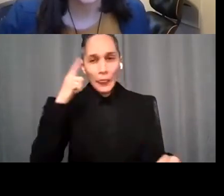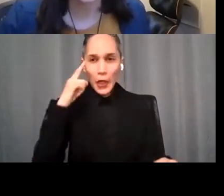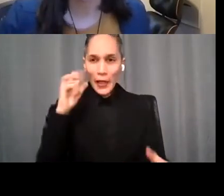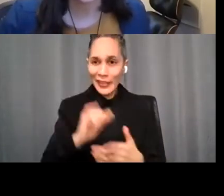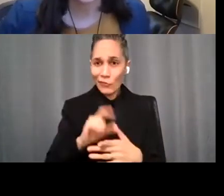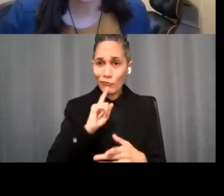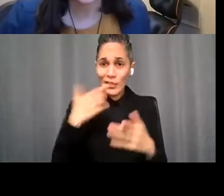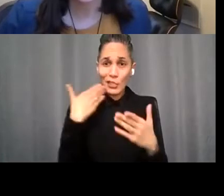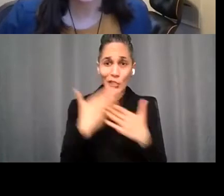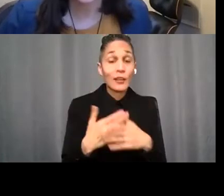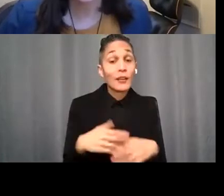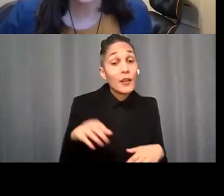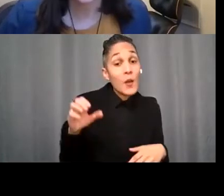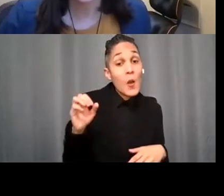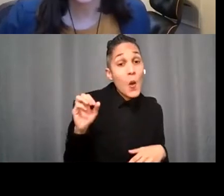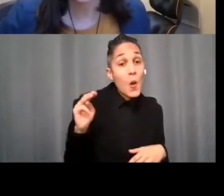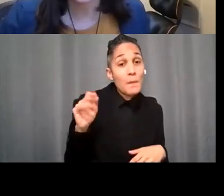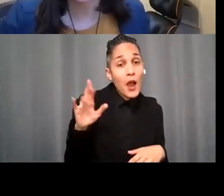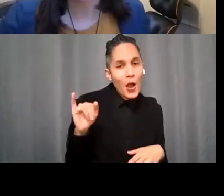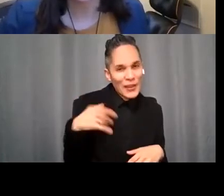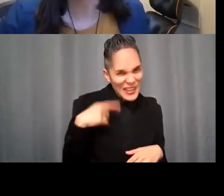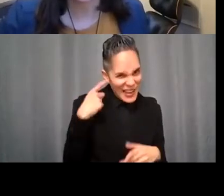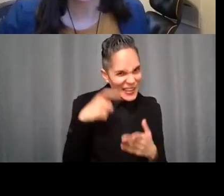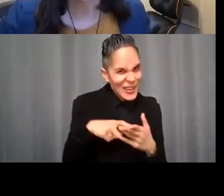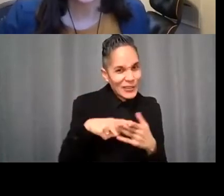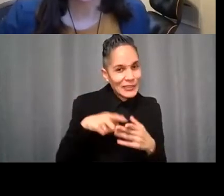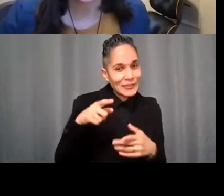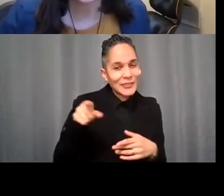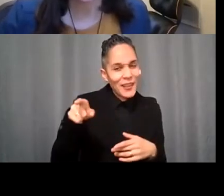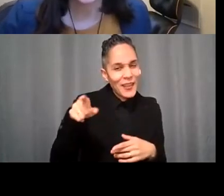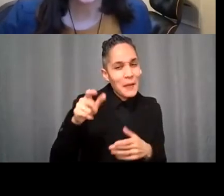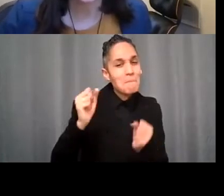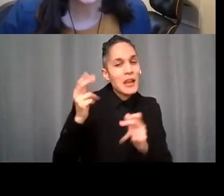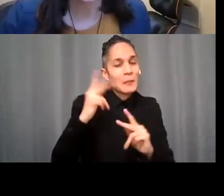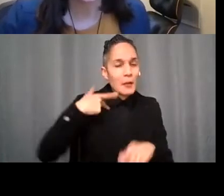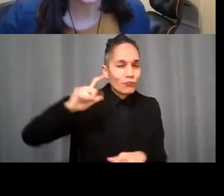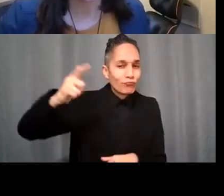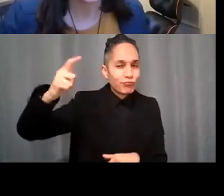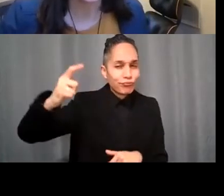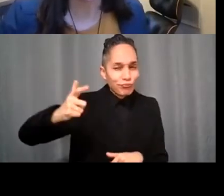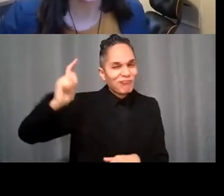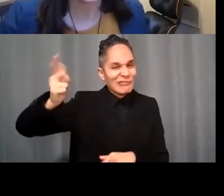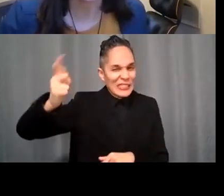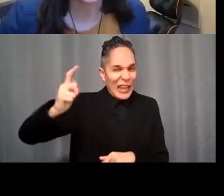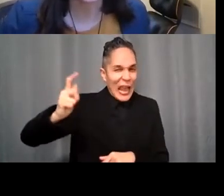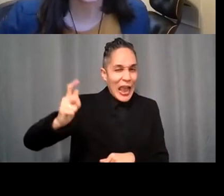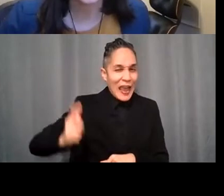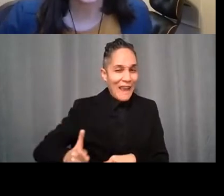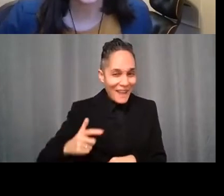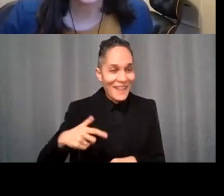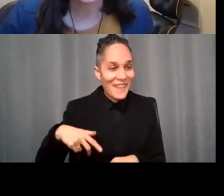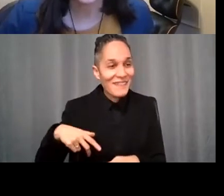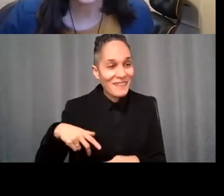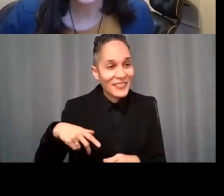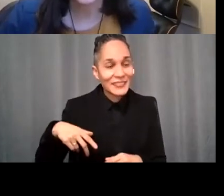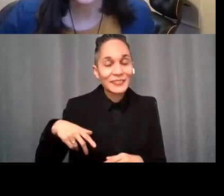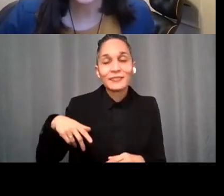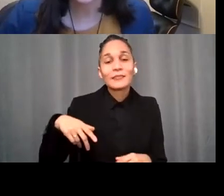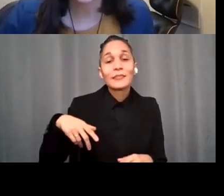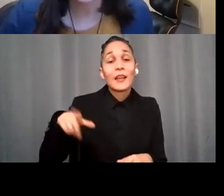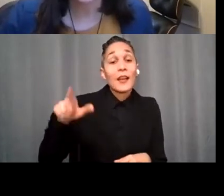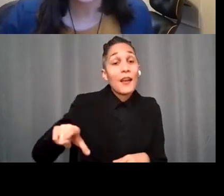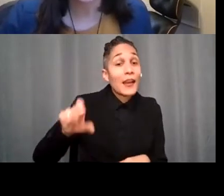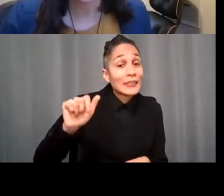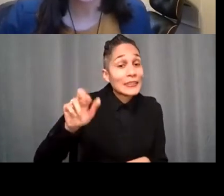And Amari, I saw you got a lot of seconds on that in the chat. So Sarah, you